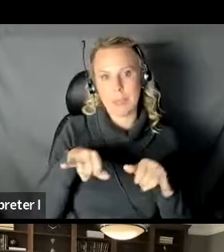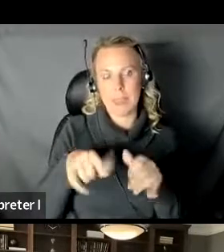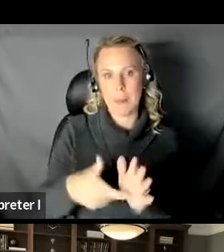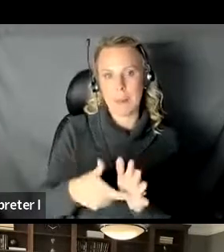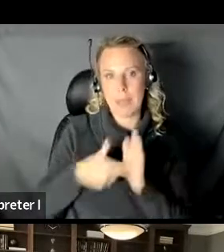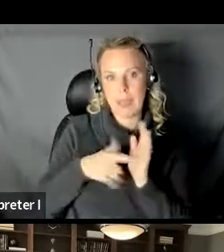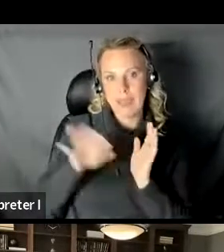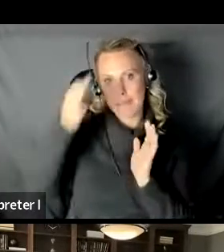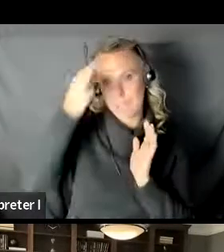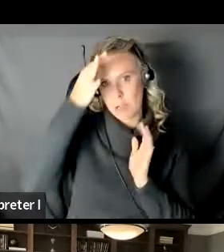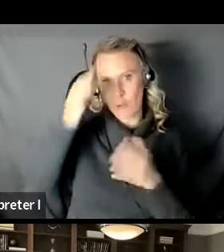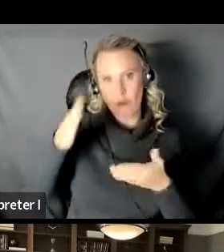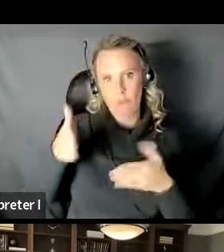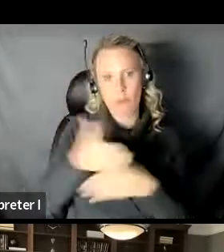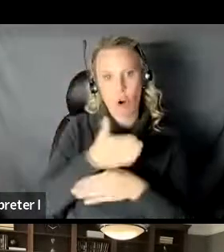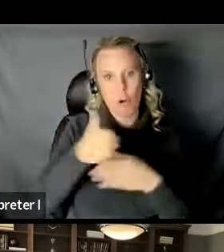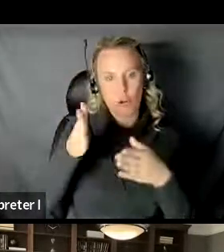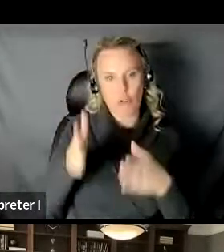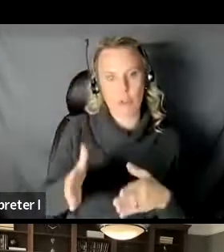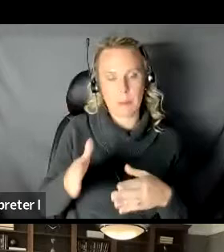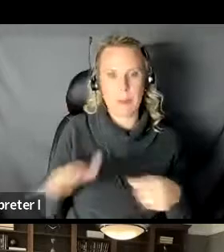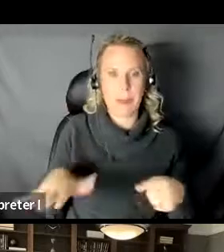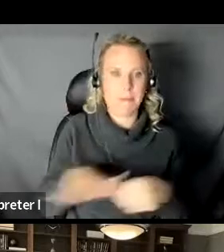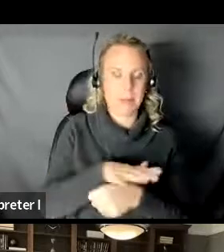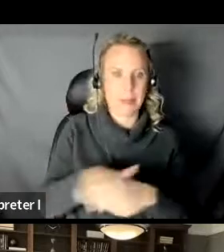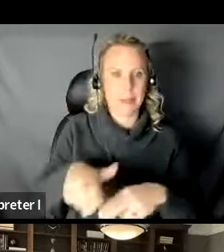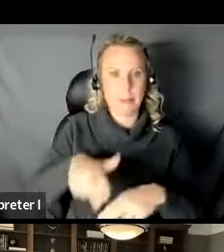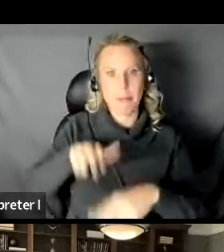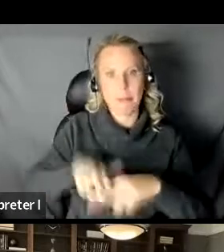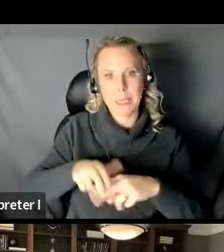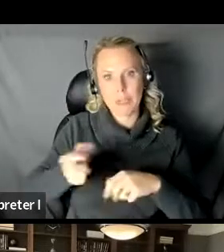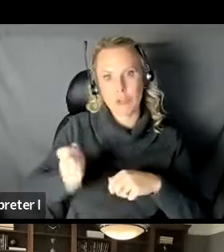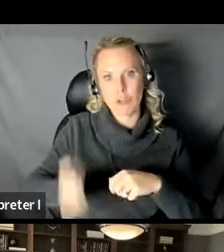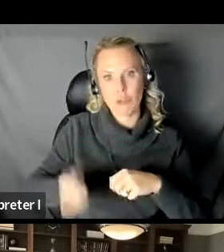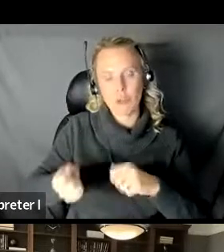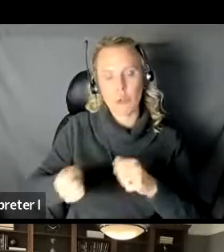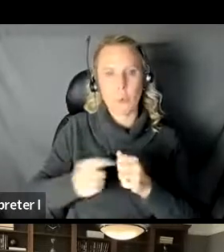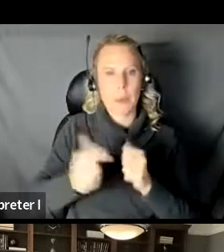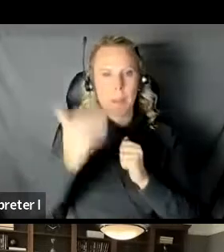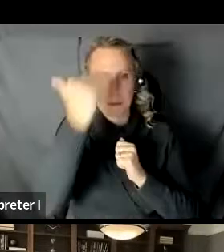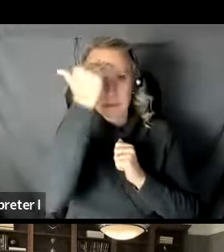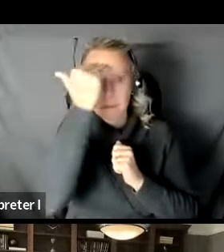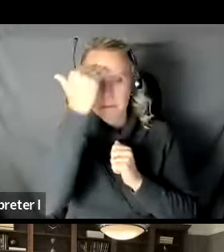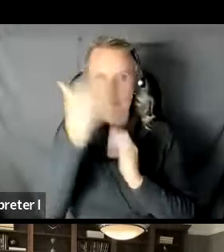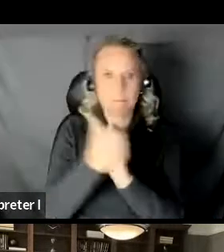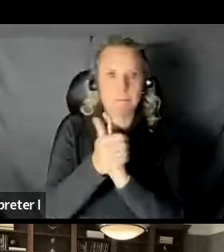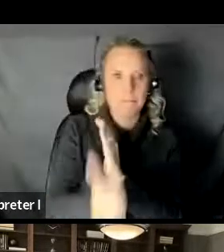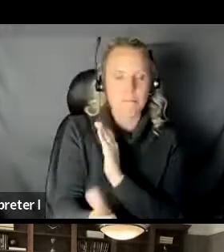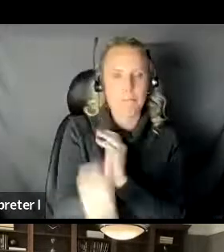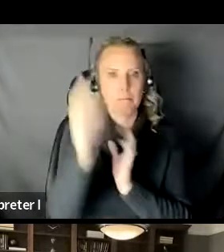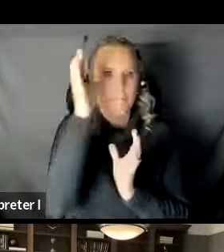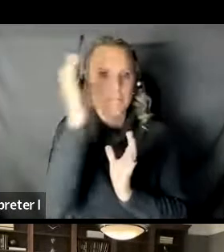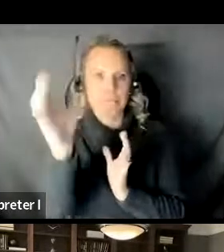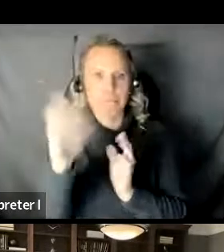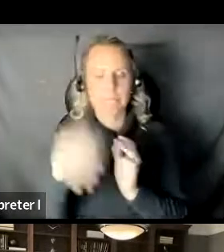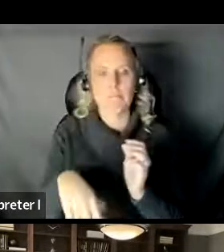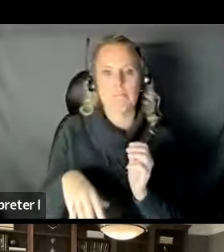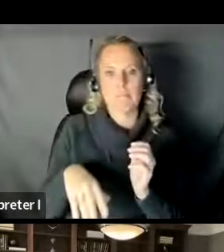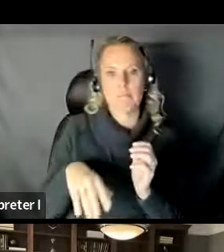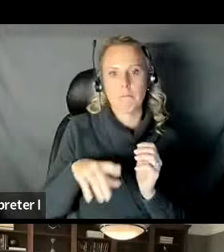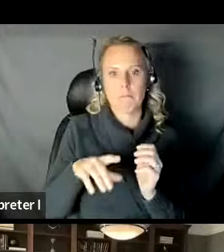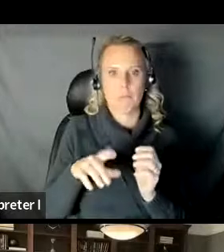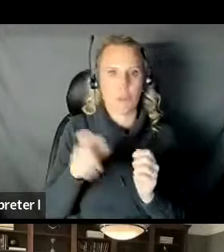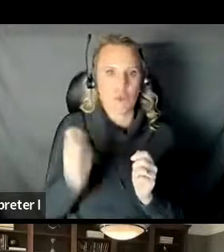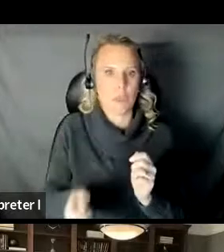partners support us by filling our benches with qualified and fair-minded judges. So thank you to Councilmember Allen for drafting our council letter calling